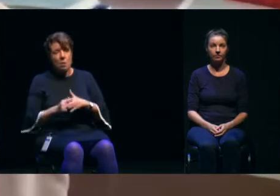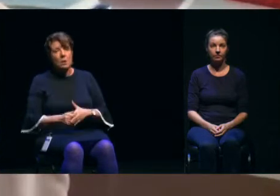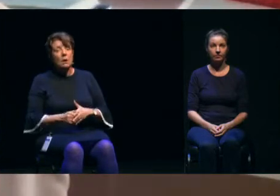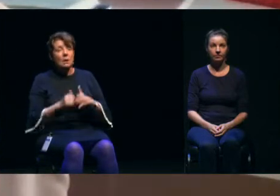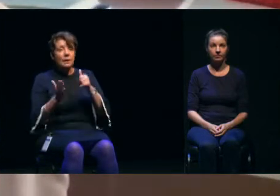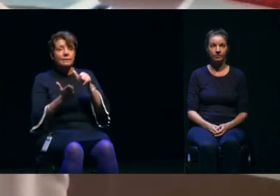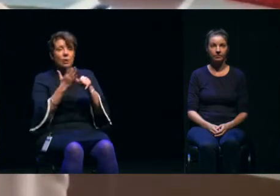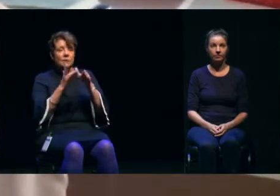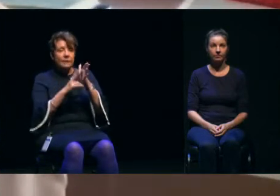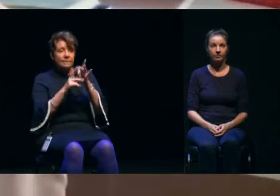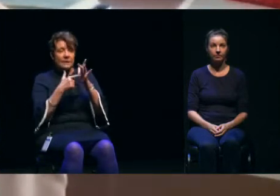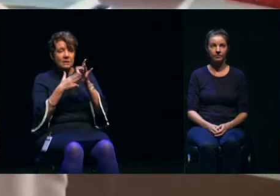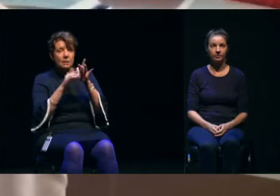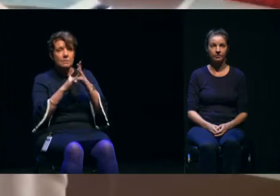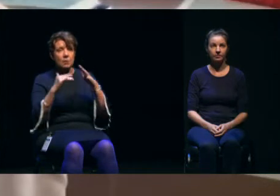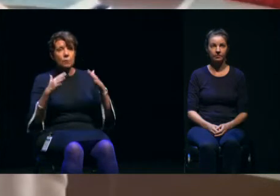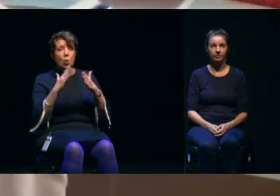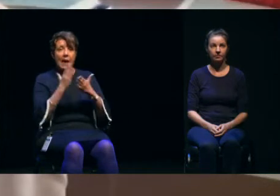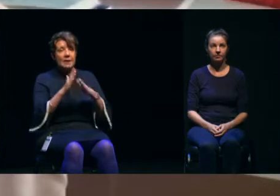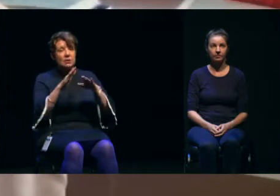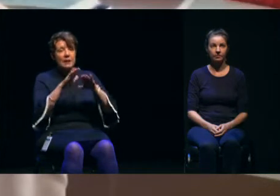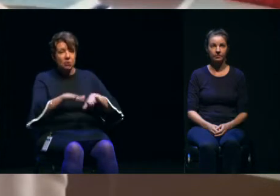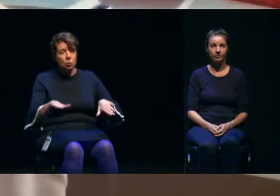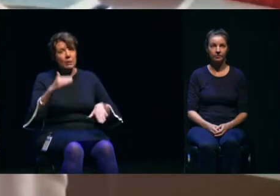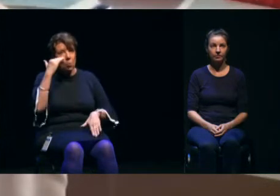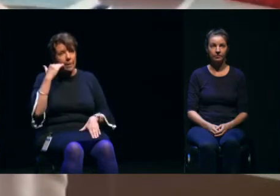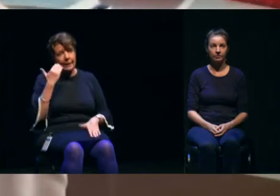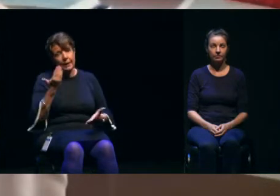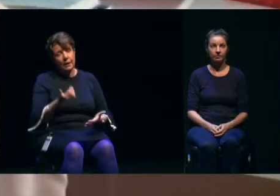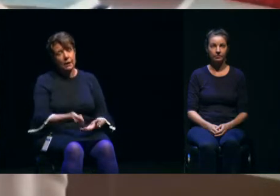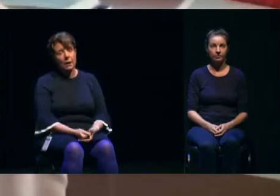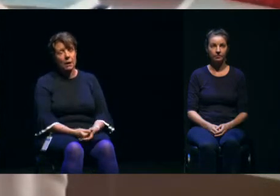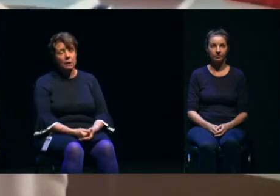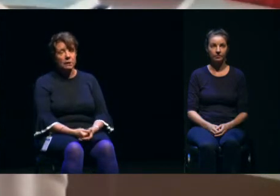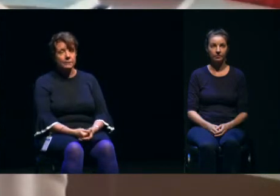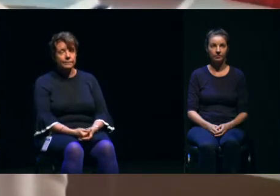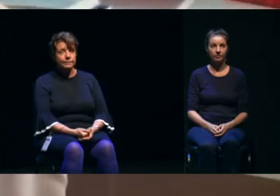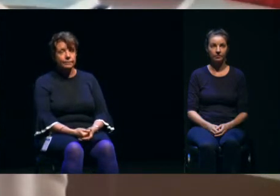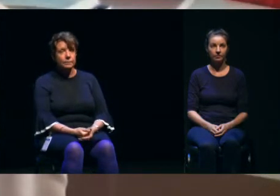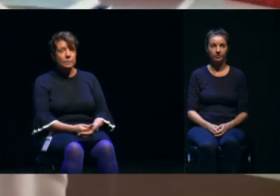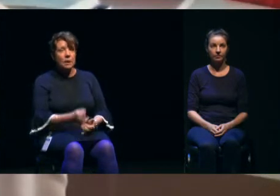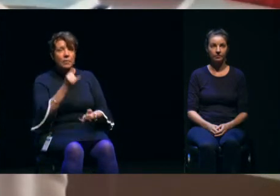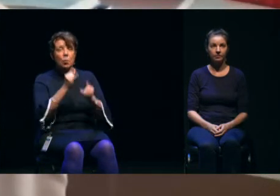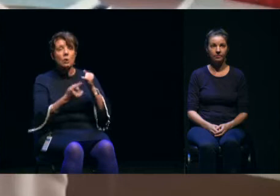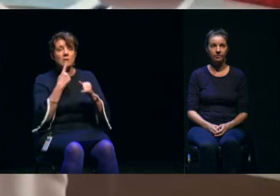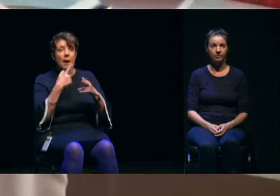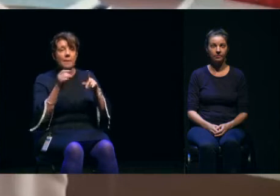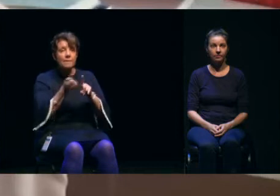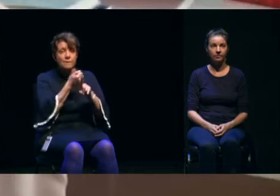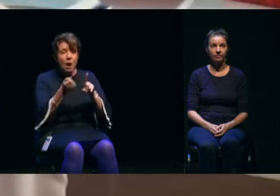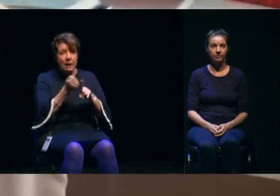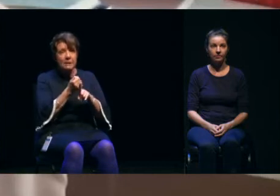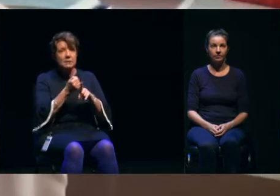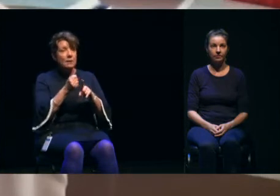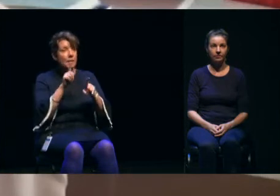victims of war are women and children, civilians. The worst kind of violence, the most